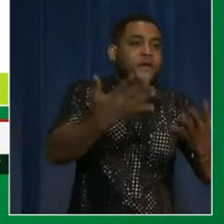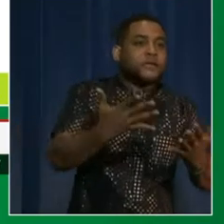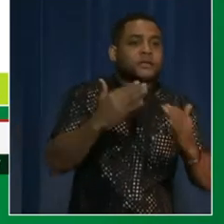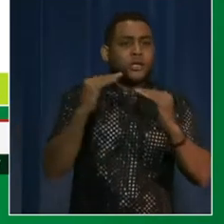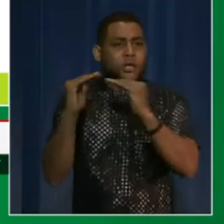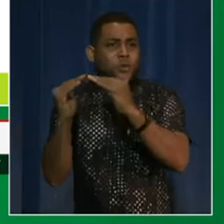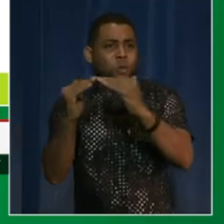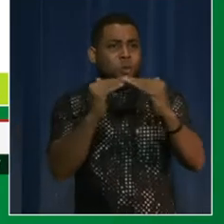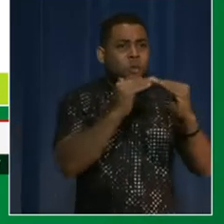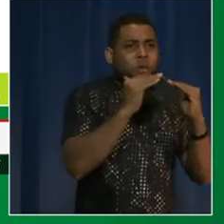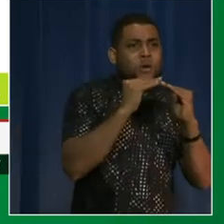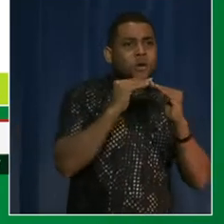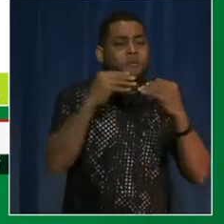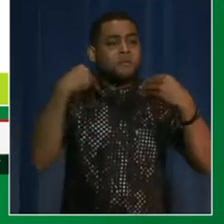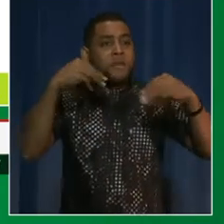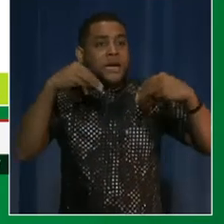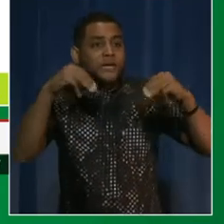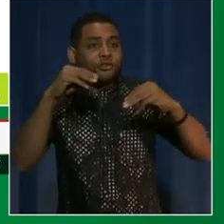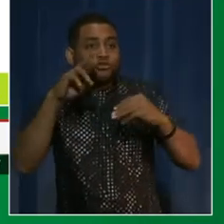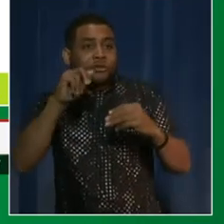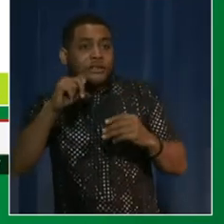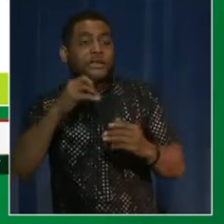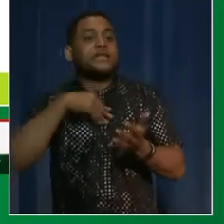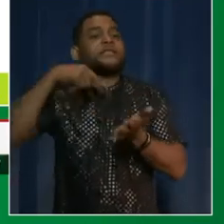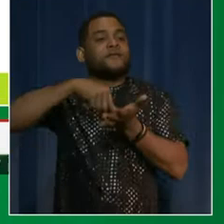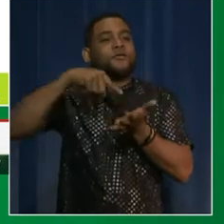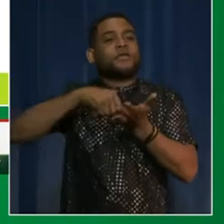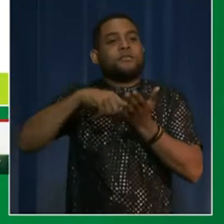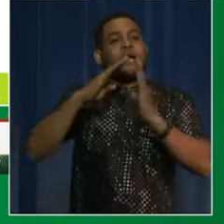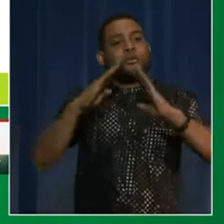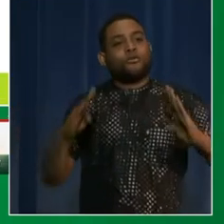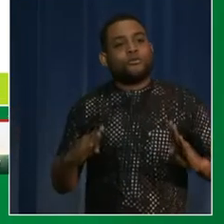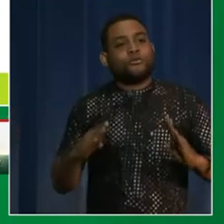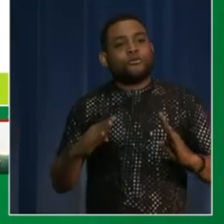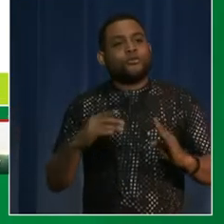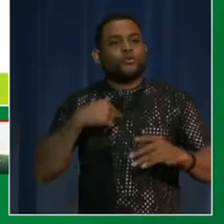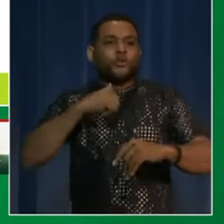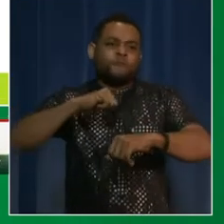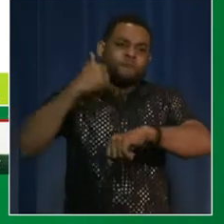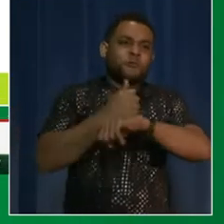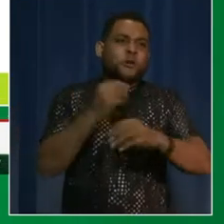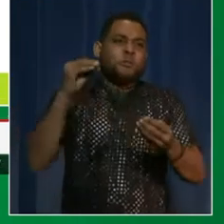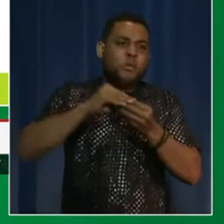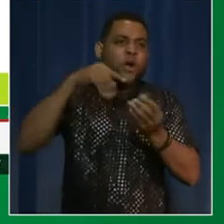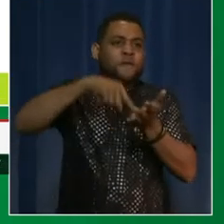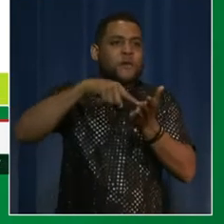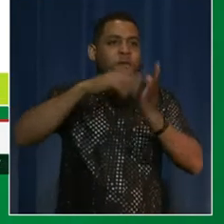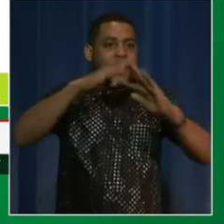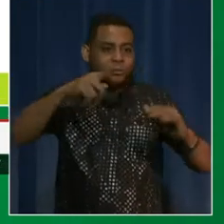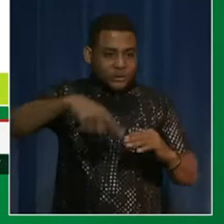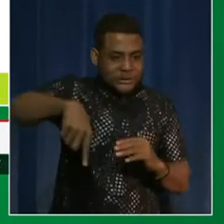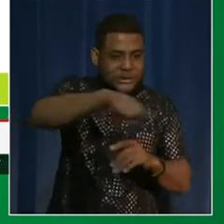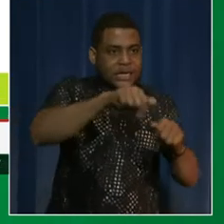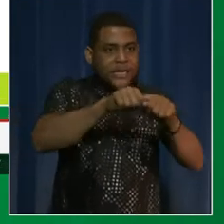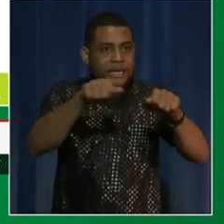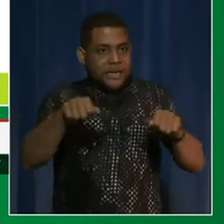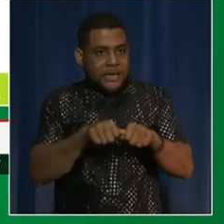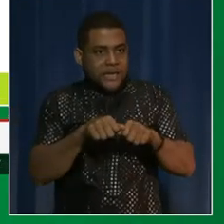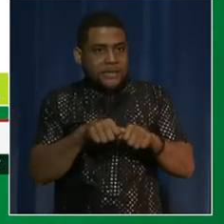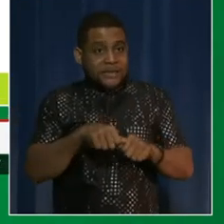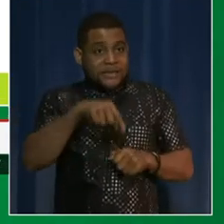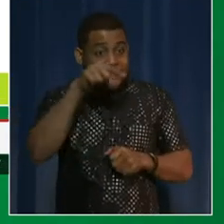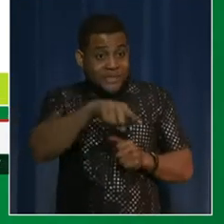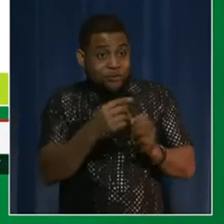of market rate, both market rate and affordable housing. And this spring and summer in Ward 5, we're